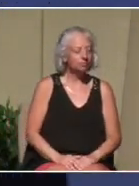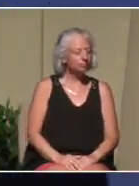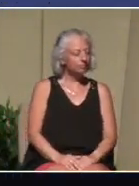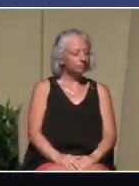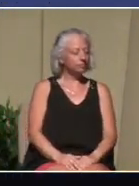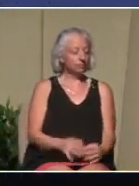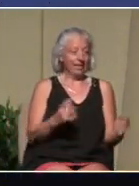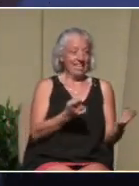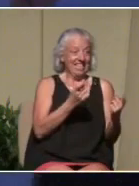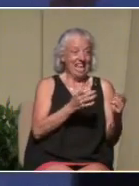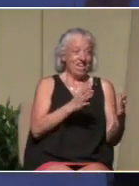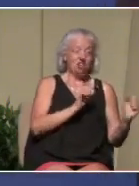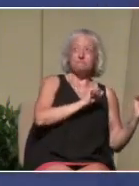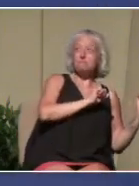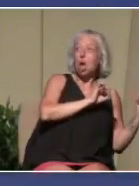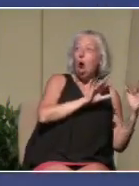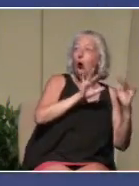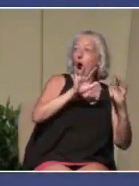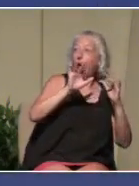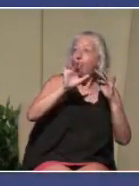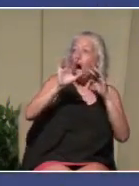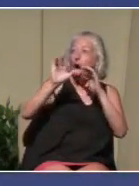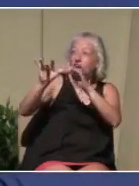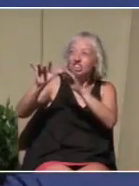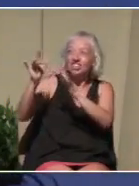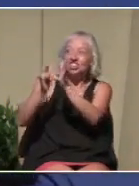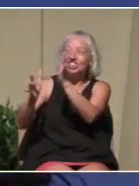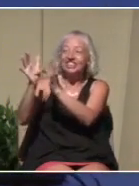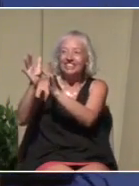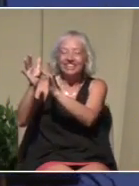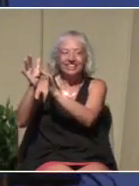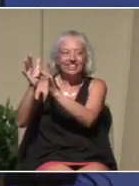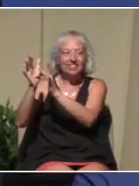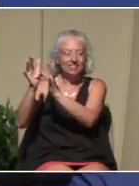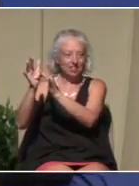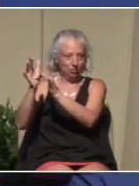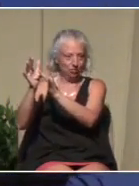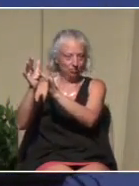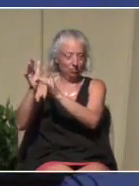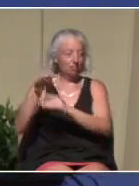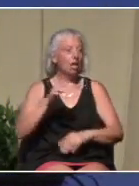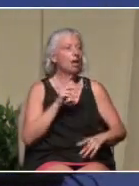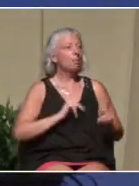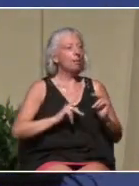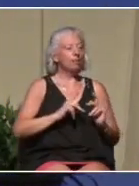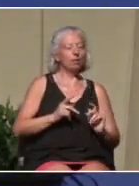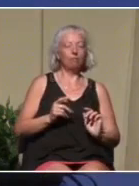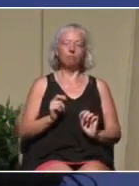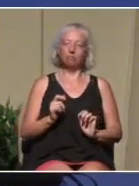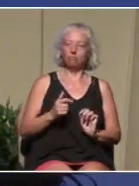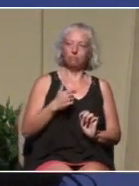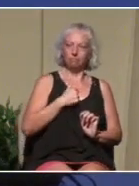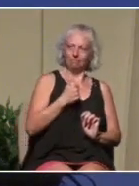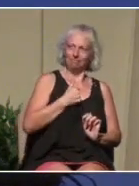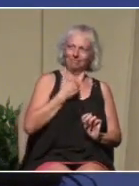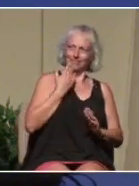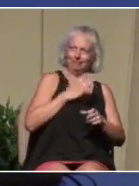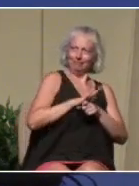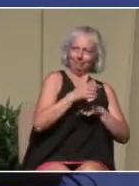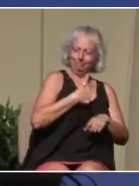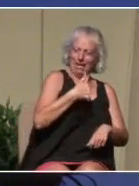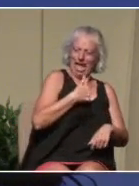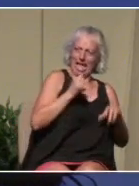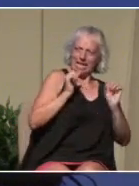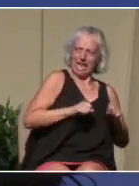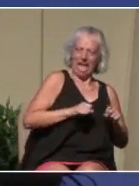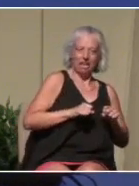Sinners flocked to Jesus. It was the self-righteous who wanted nothing to do with him, but sinners flocked to him. They were so comfortable